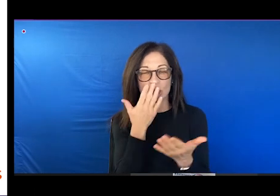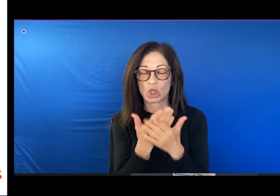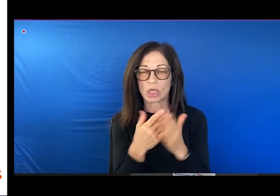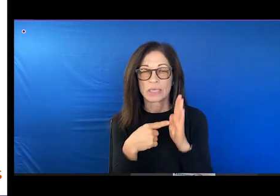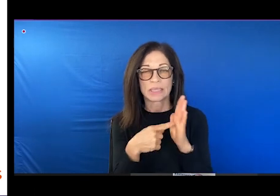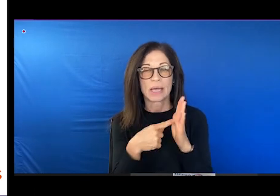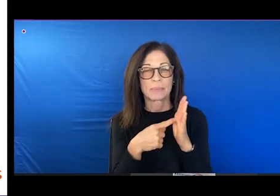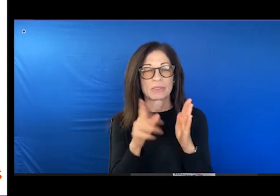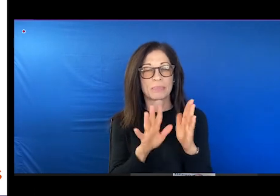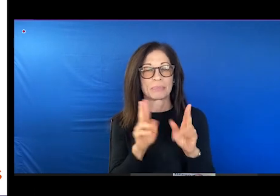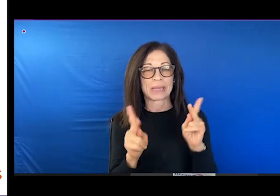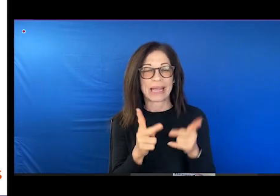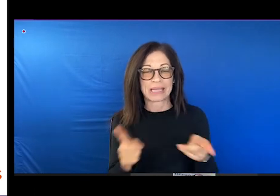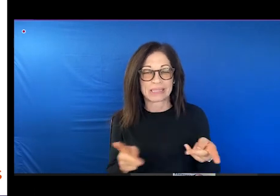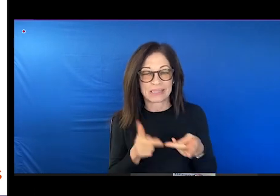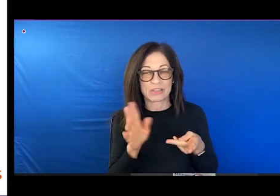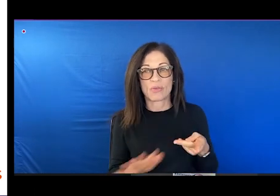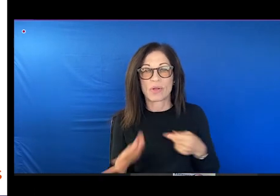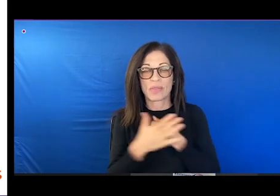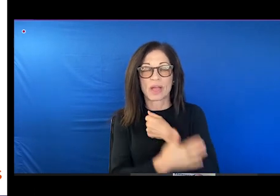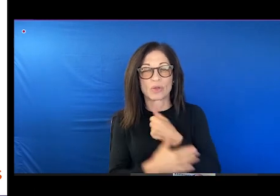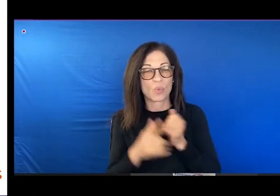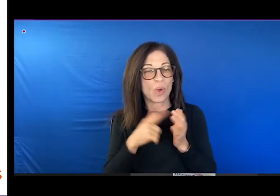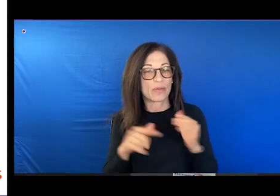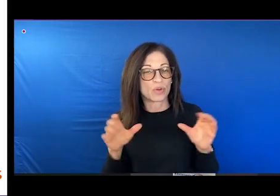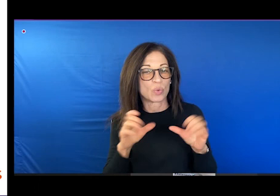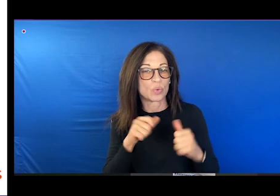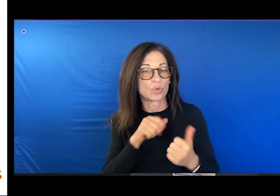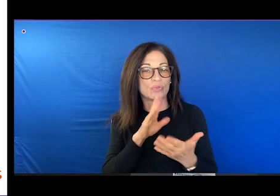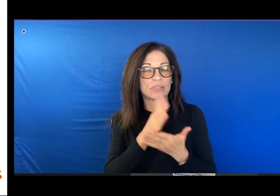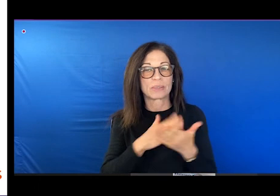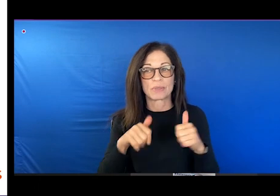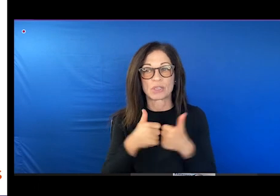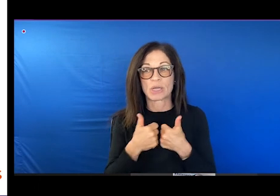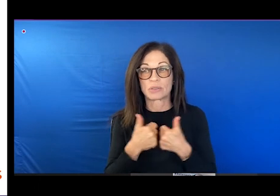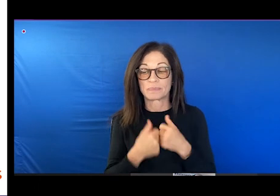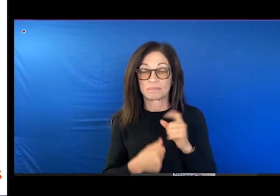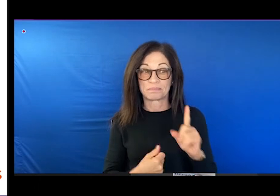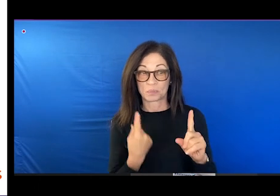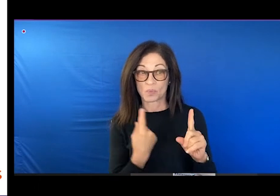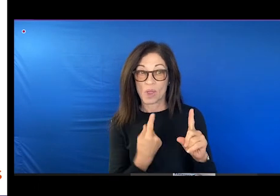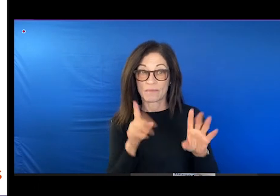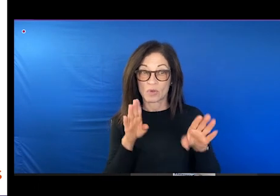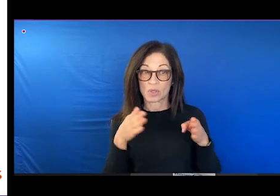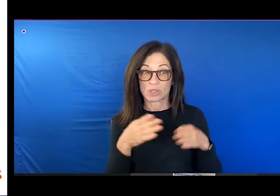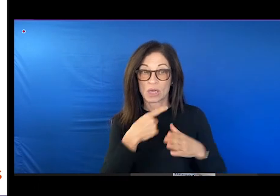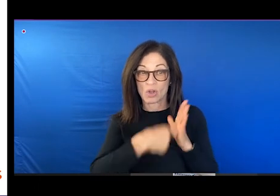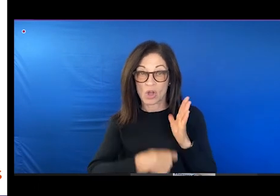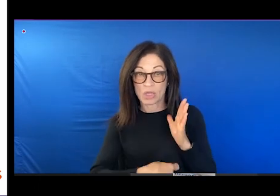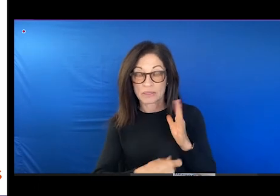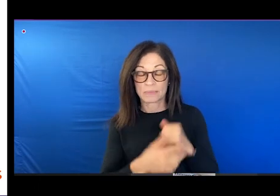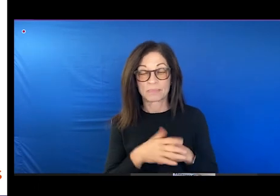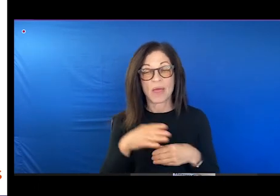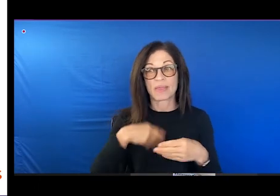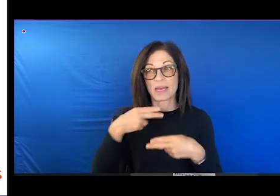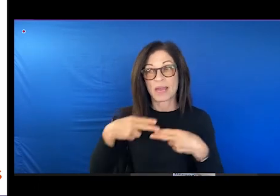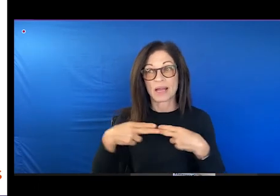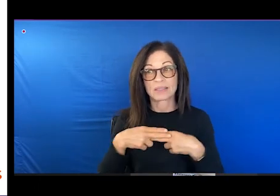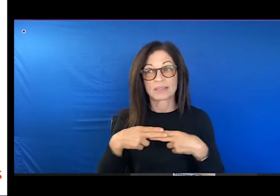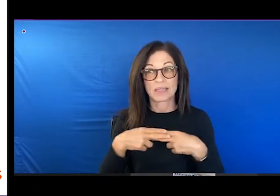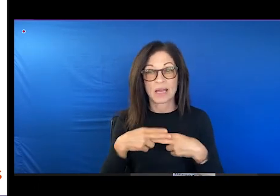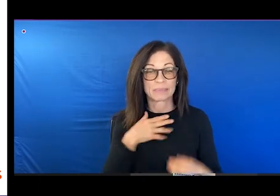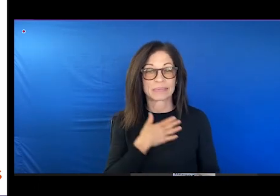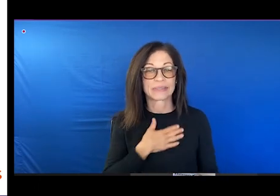you really tangible examples that places around the country are doing to address some of the challenges. This one focuses on